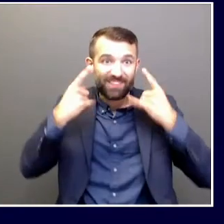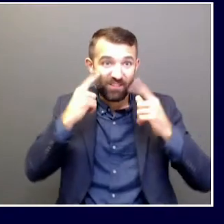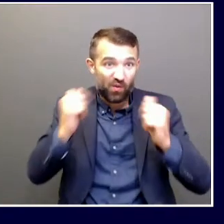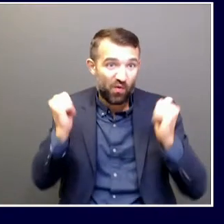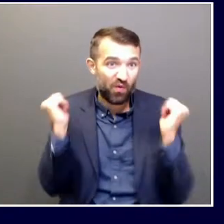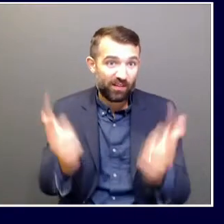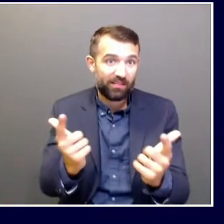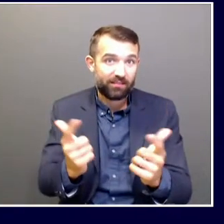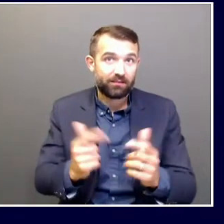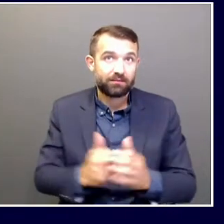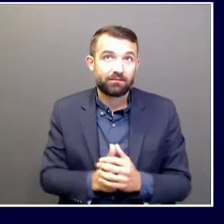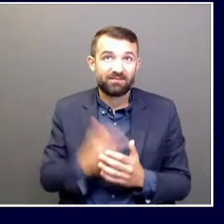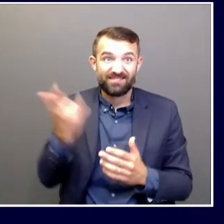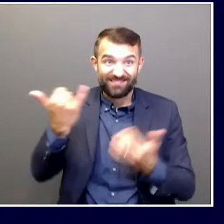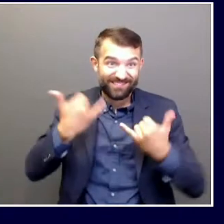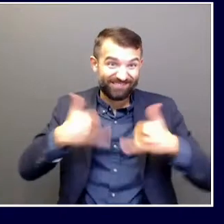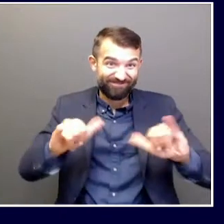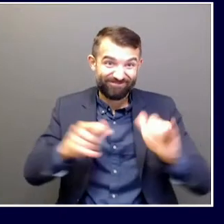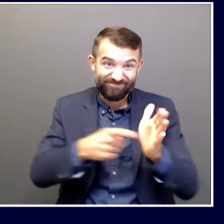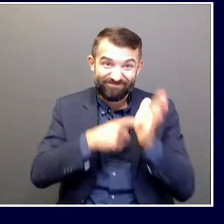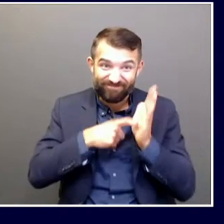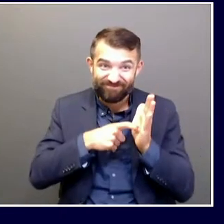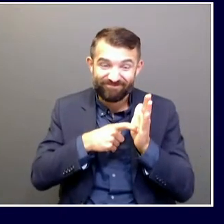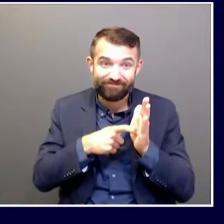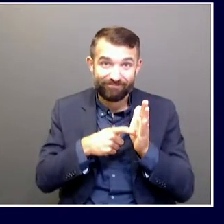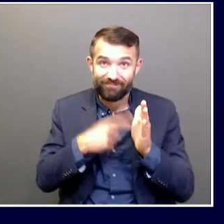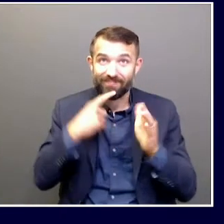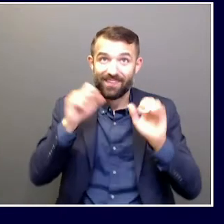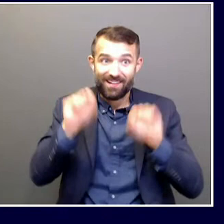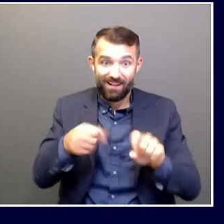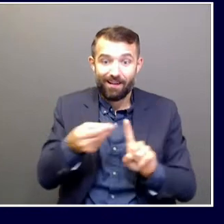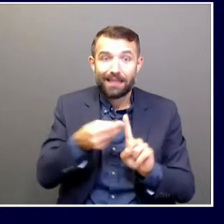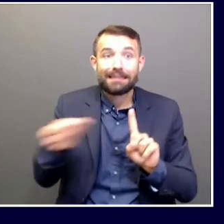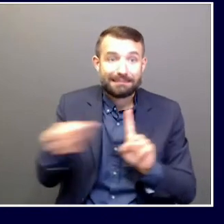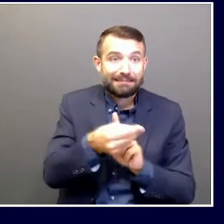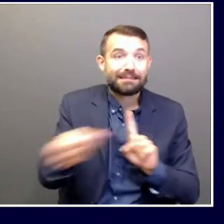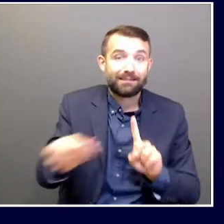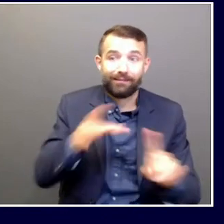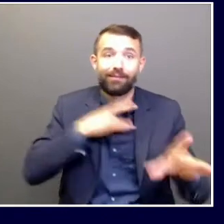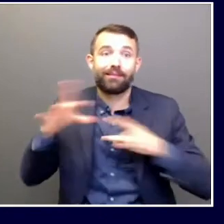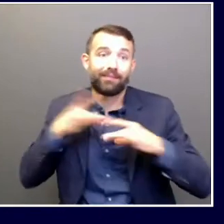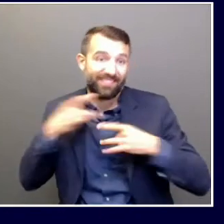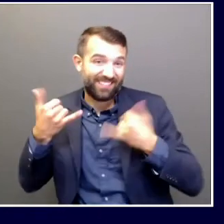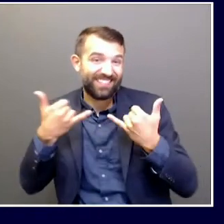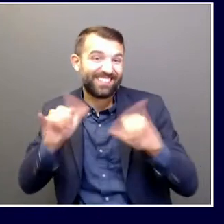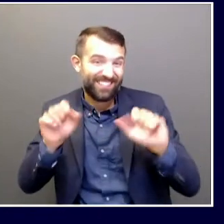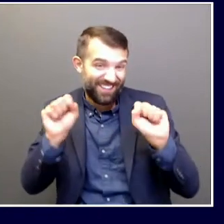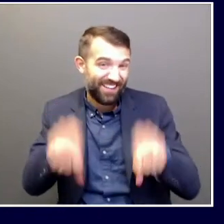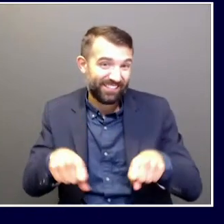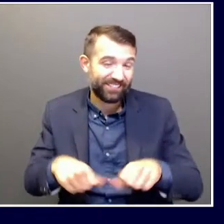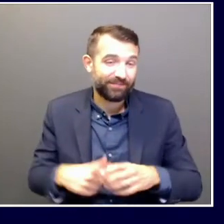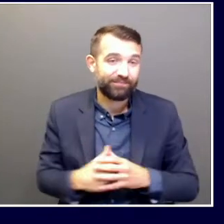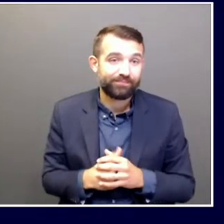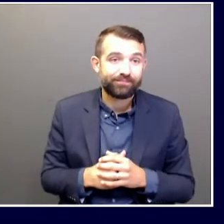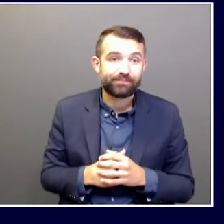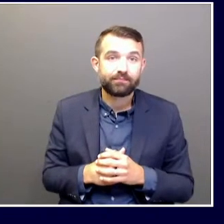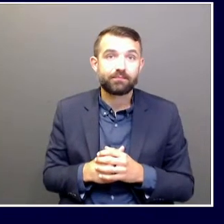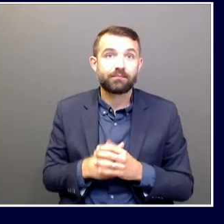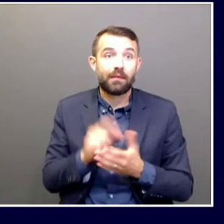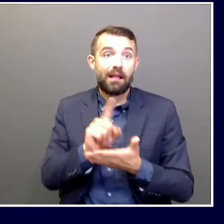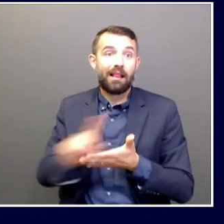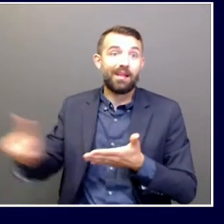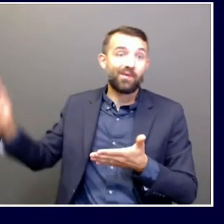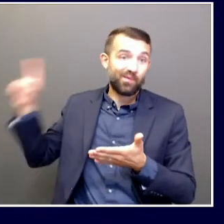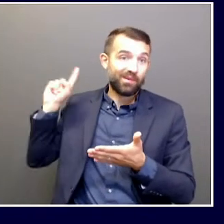dangerous exceptions that risk spreading the virus to school children, teachers, and staff. Last week, the Department of Education released a